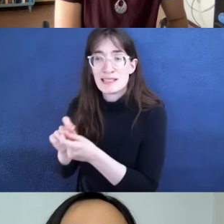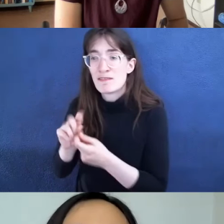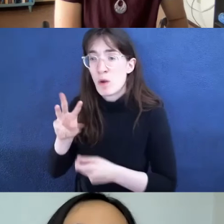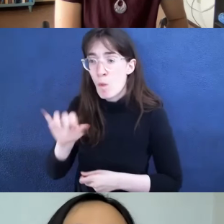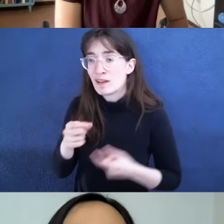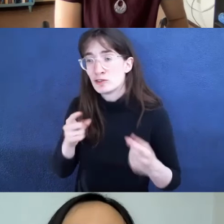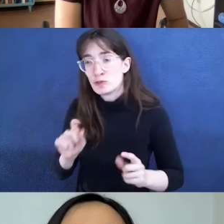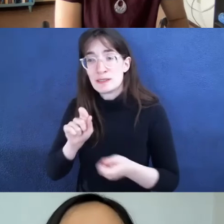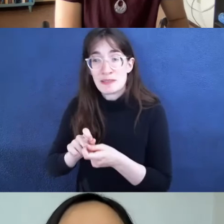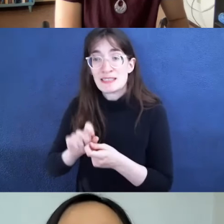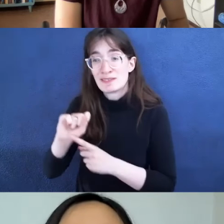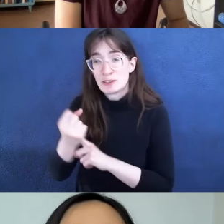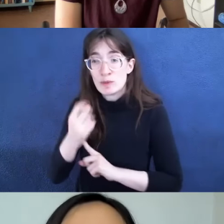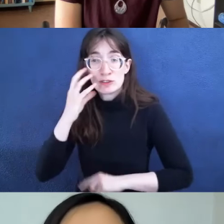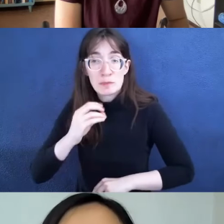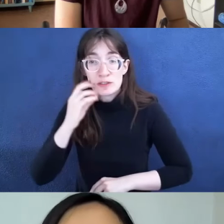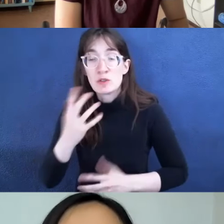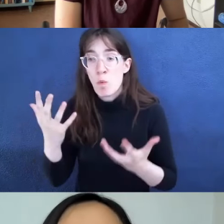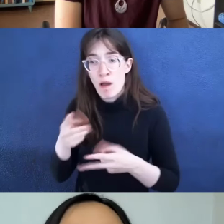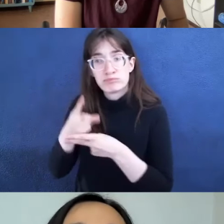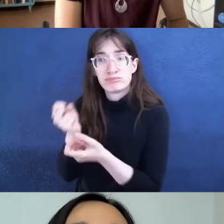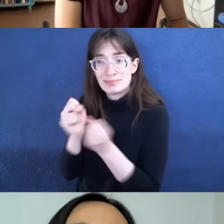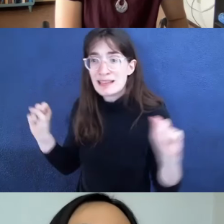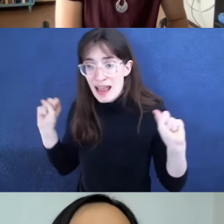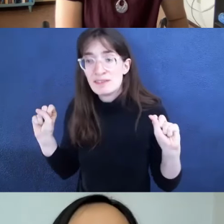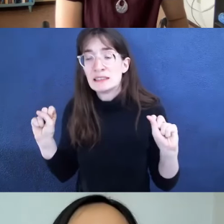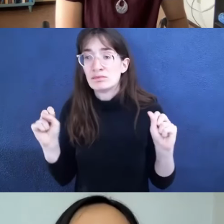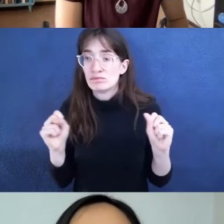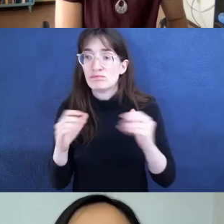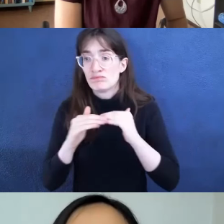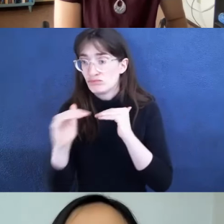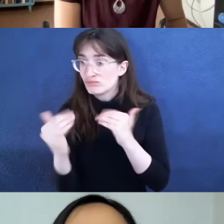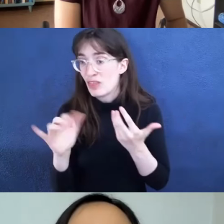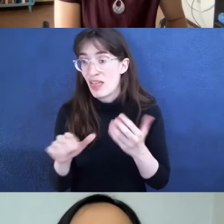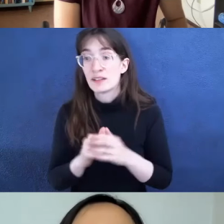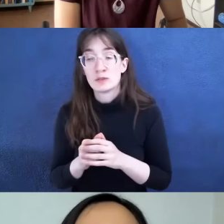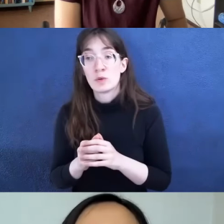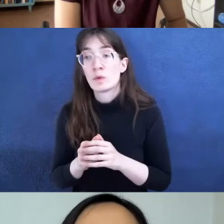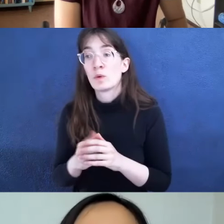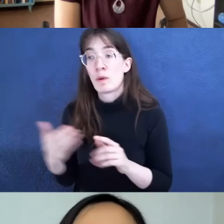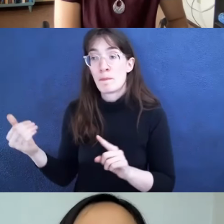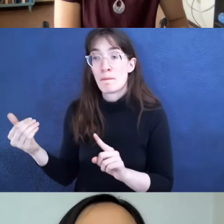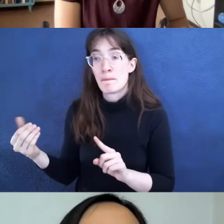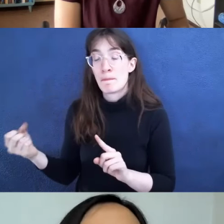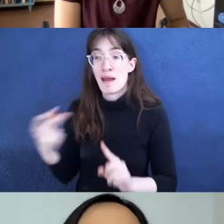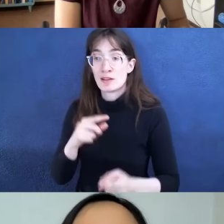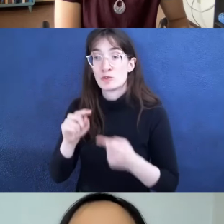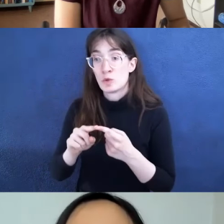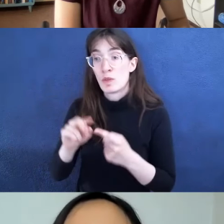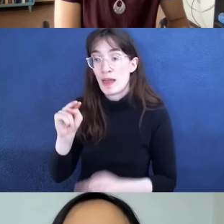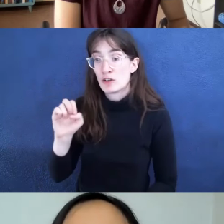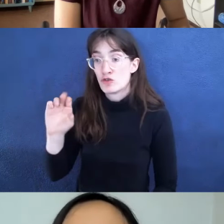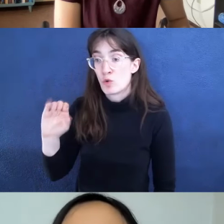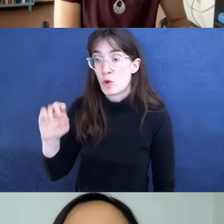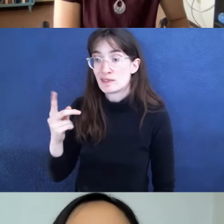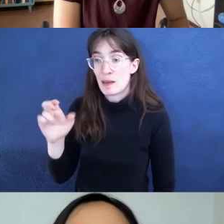experiences as a way for safety and security. So going back to neuroception and polyvagal theory, it's such an